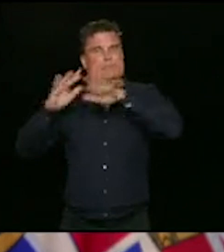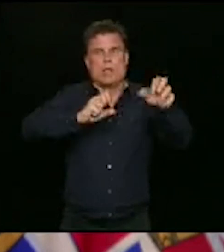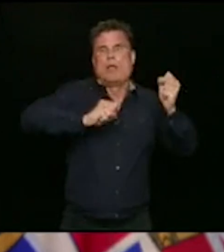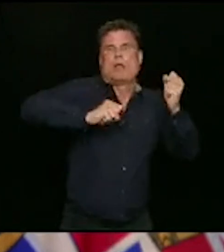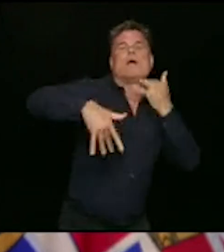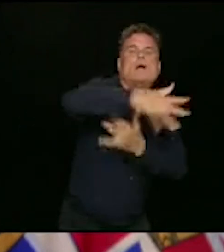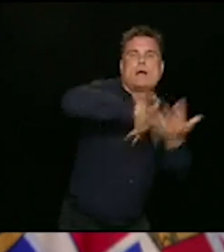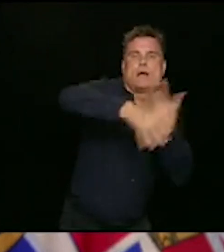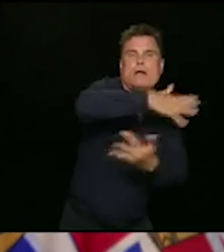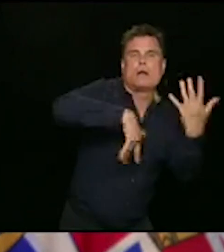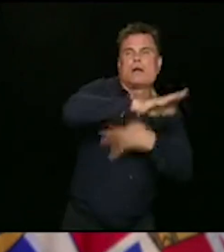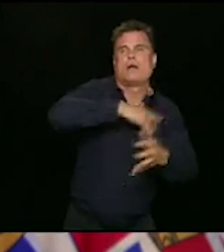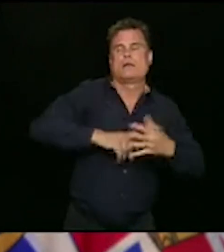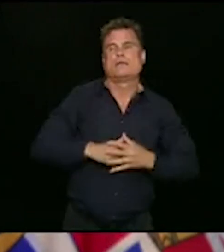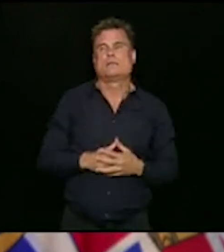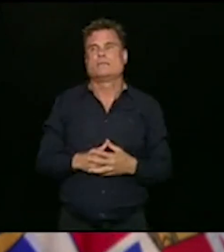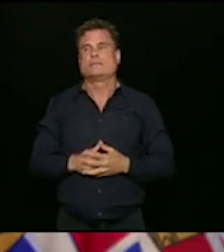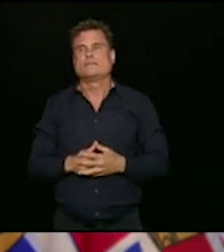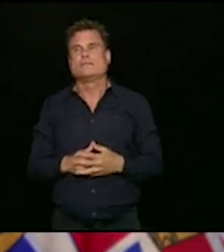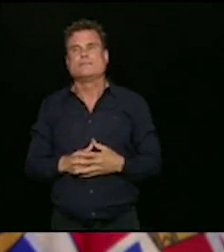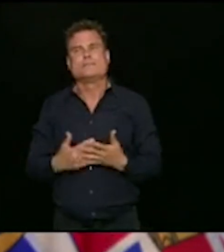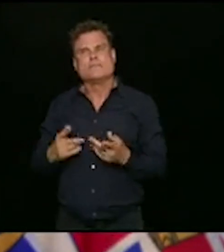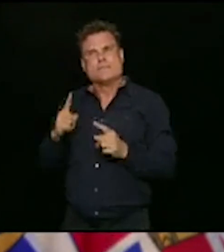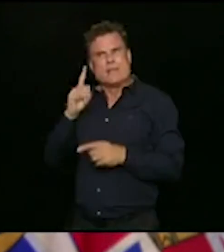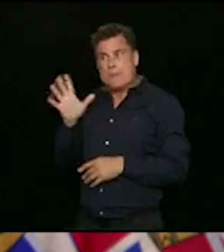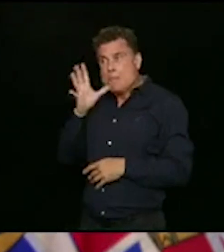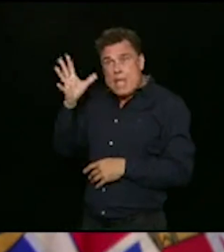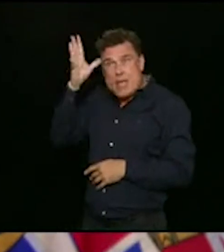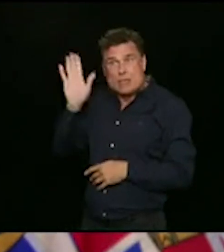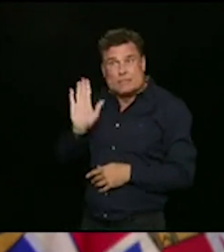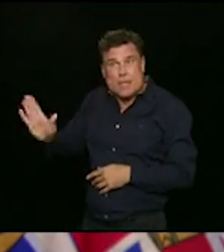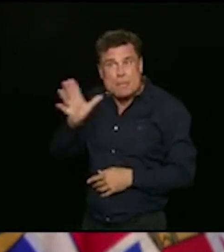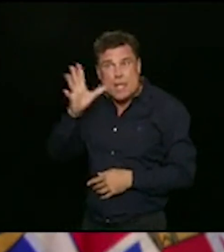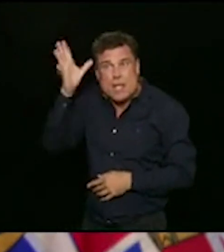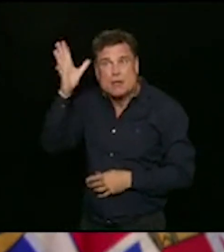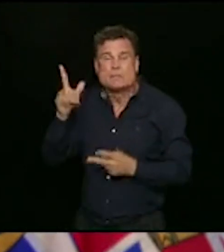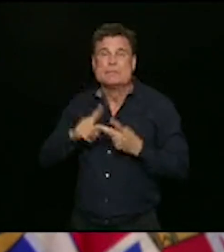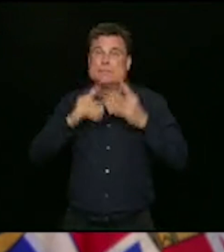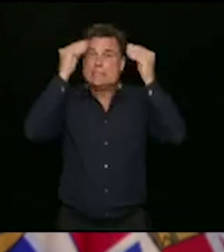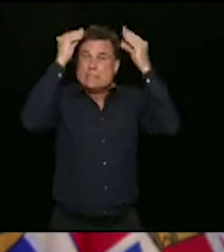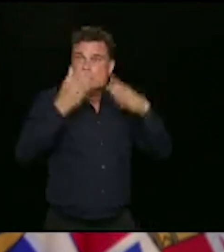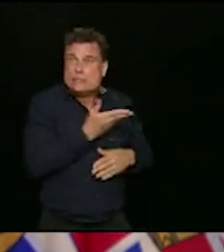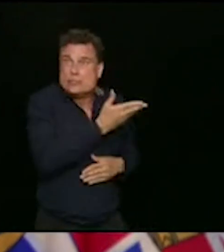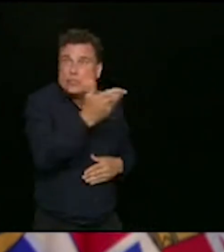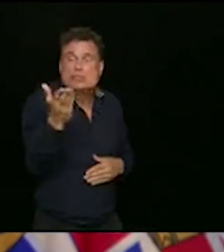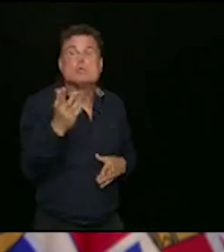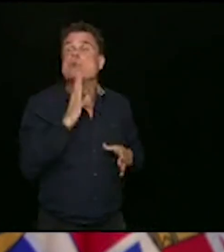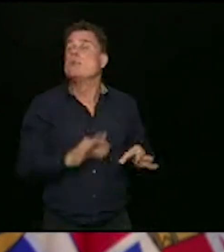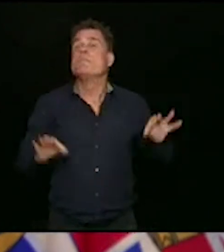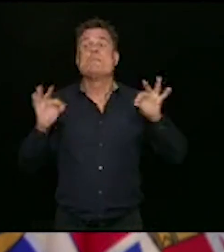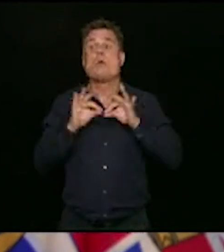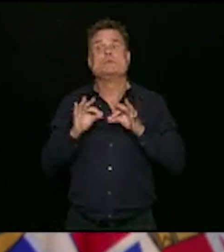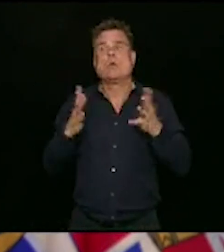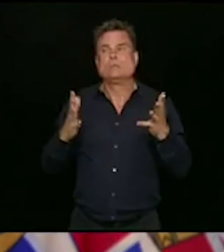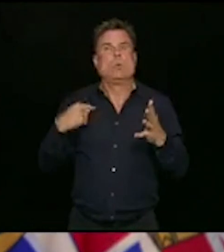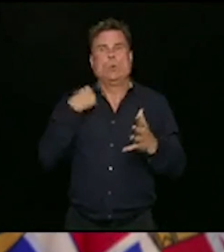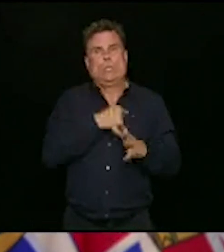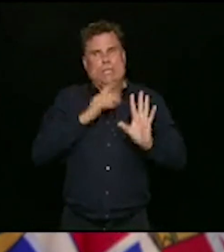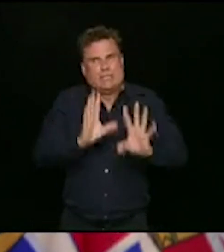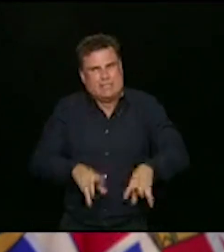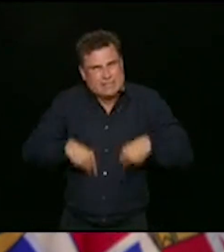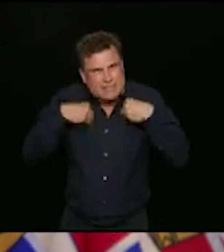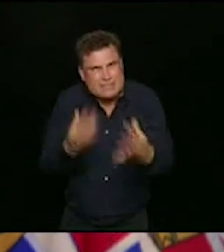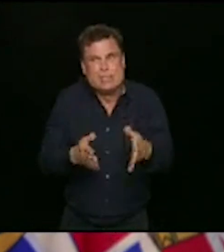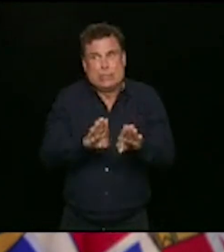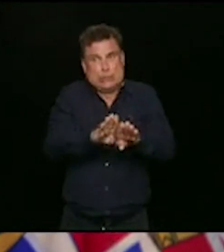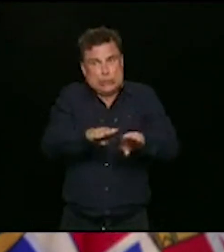And I look at all of the parents, all of our teachers. We need to work together to ensure that we are giving